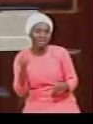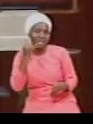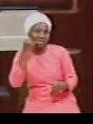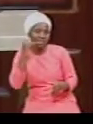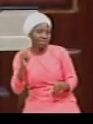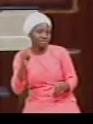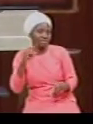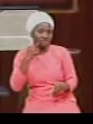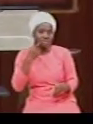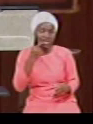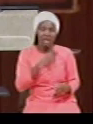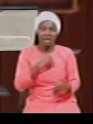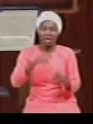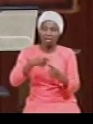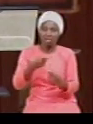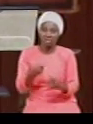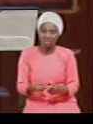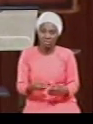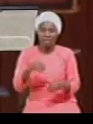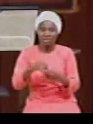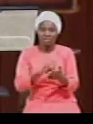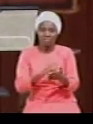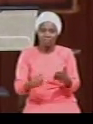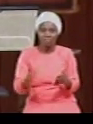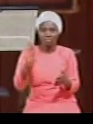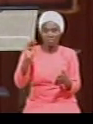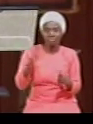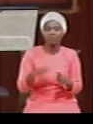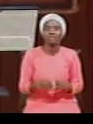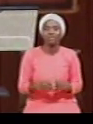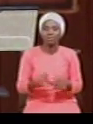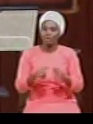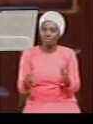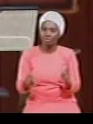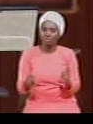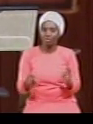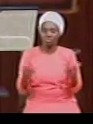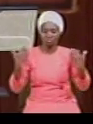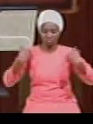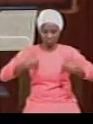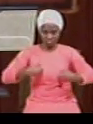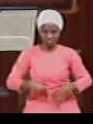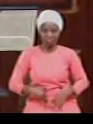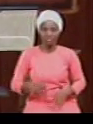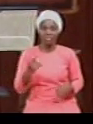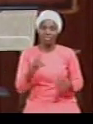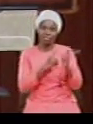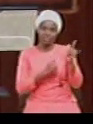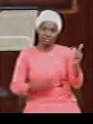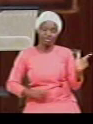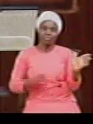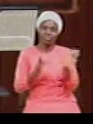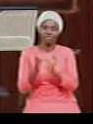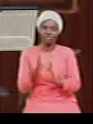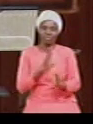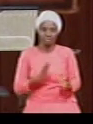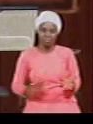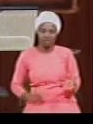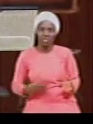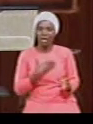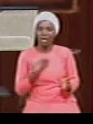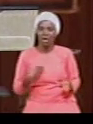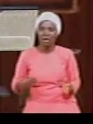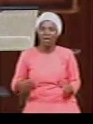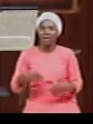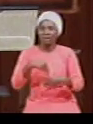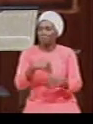then in verse 14, but put ye on the Lord Jesus Christ, and make